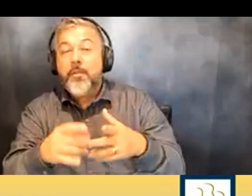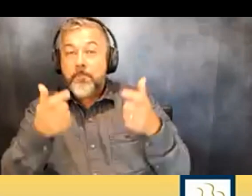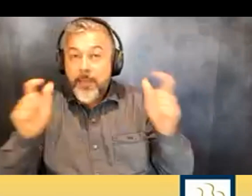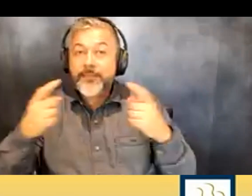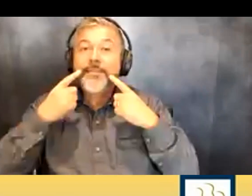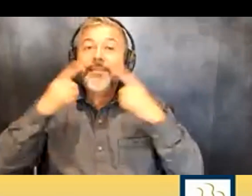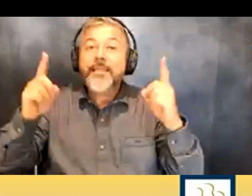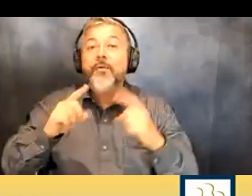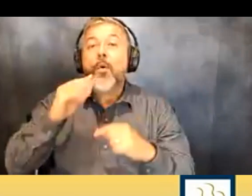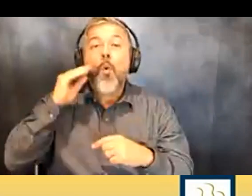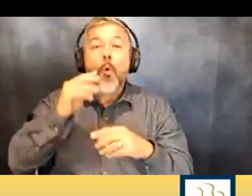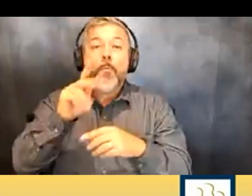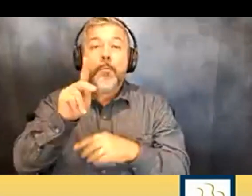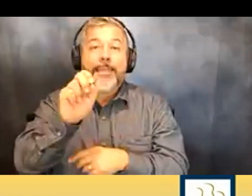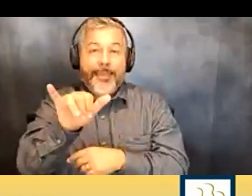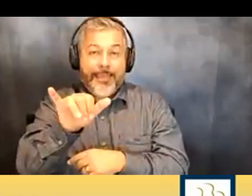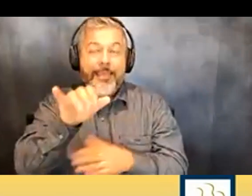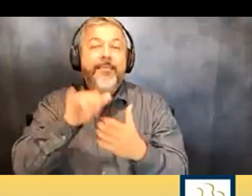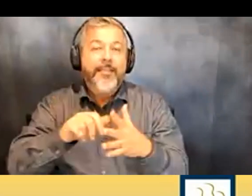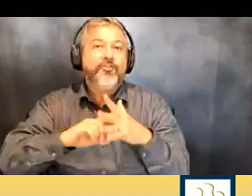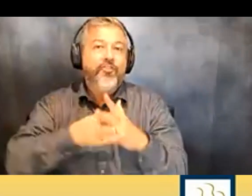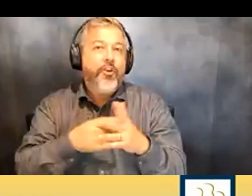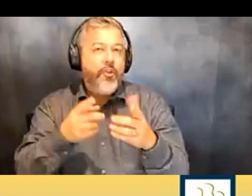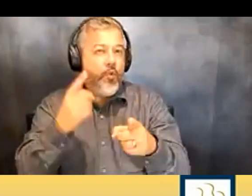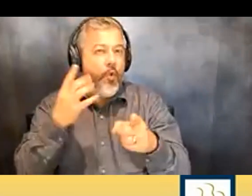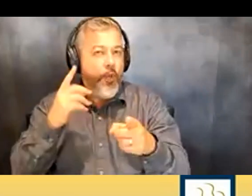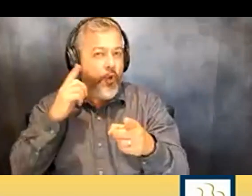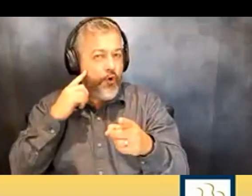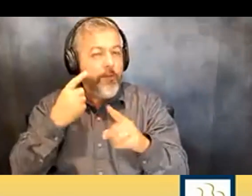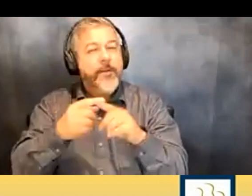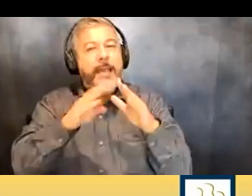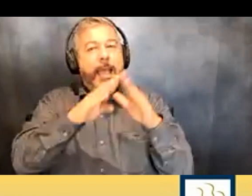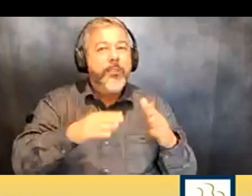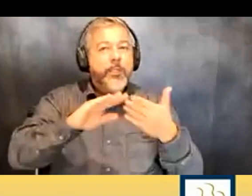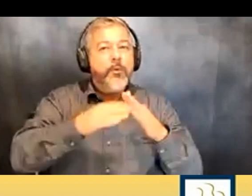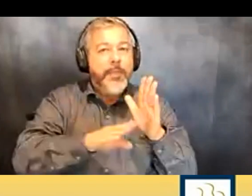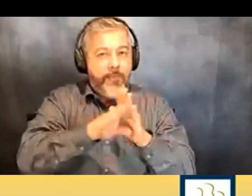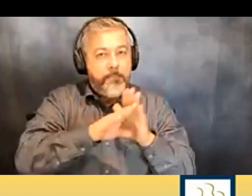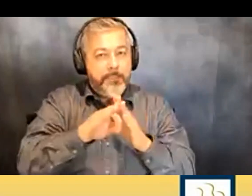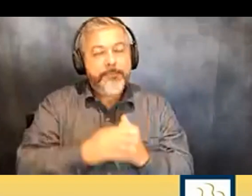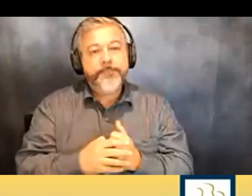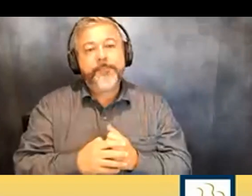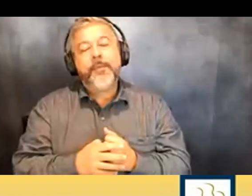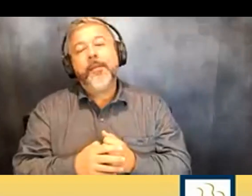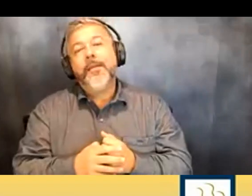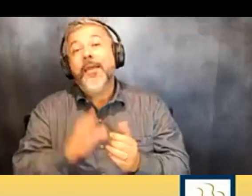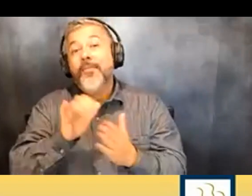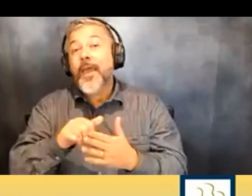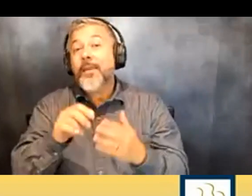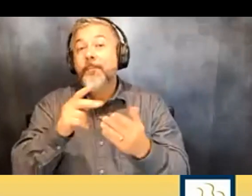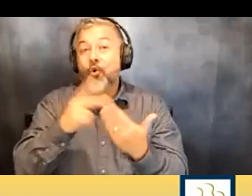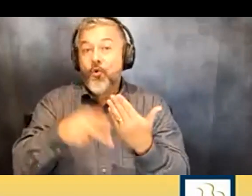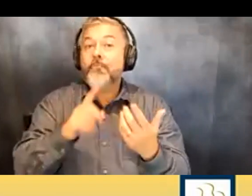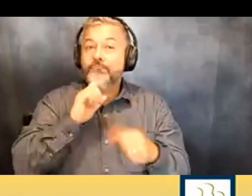Home Key, which is being operated, as you heard, from Housing and Community Development. So that program actually purchases